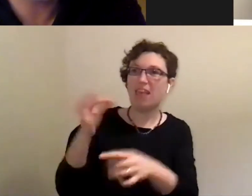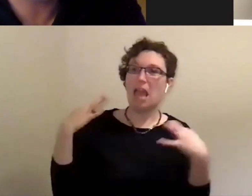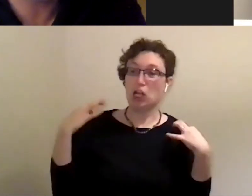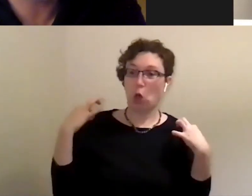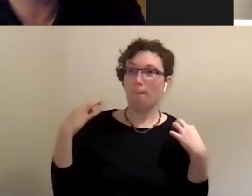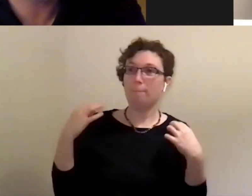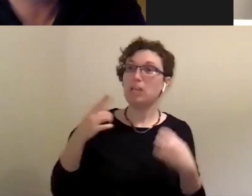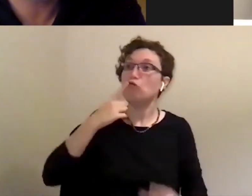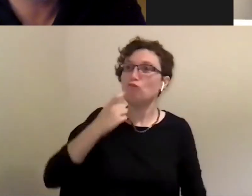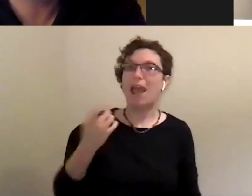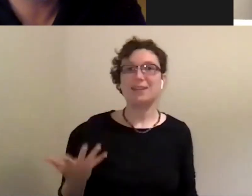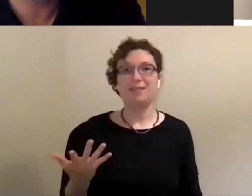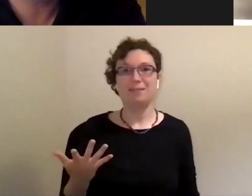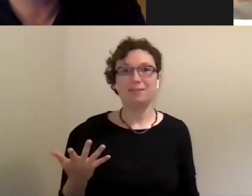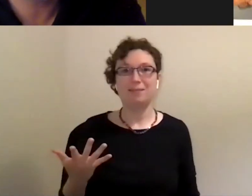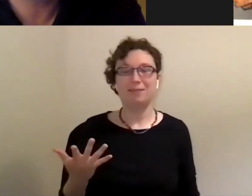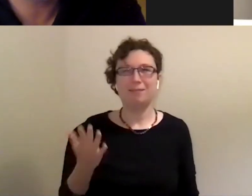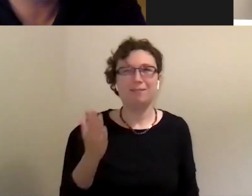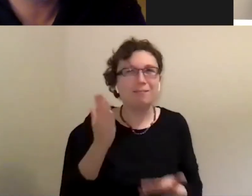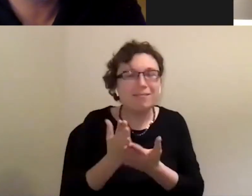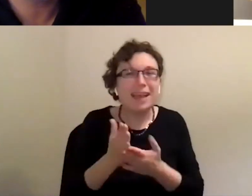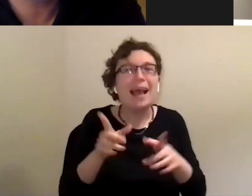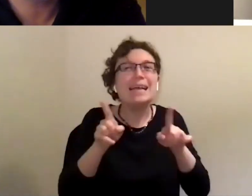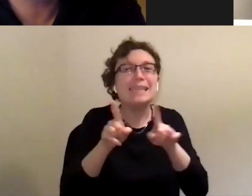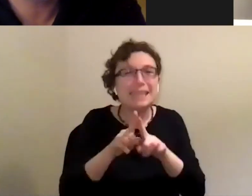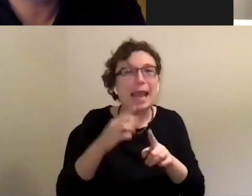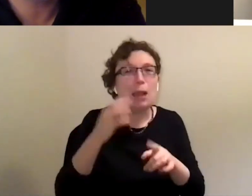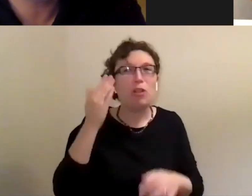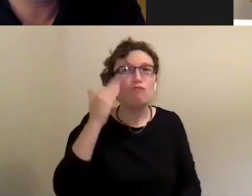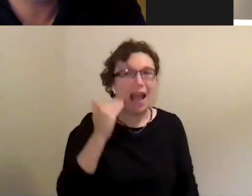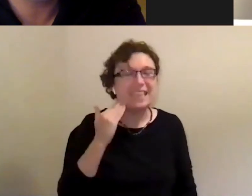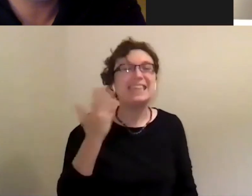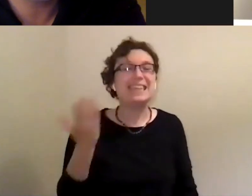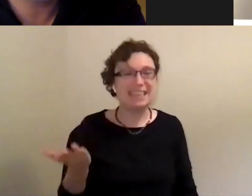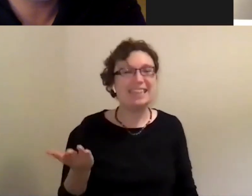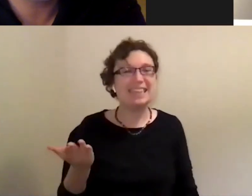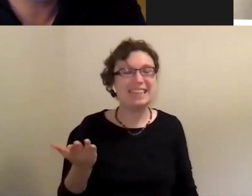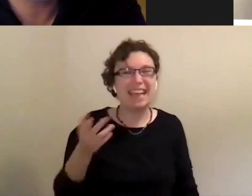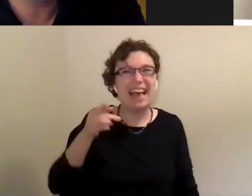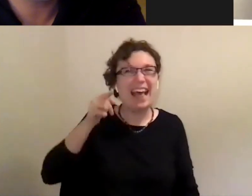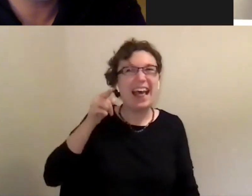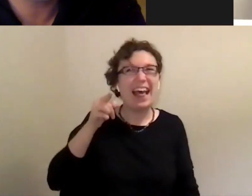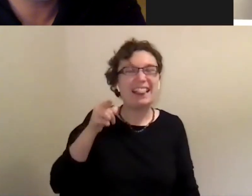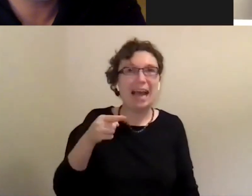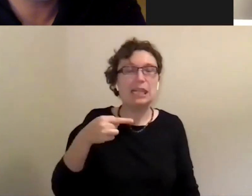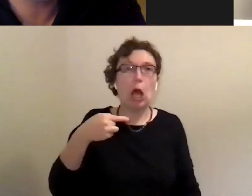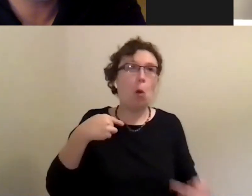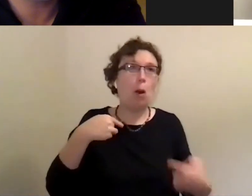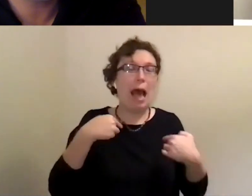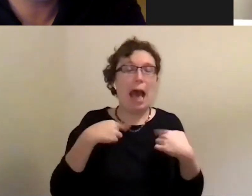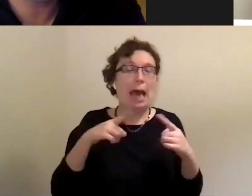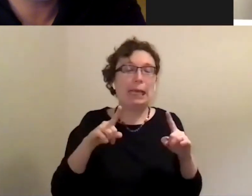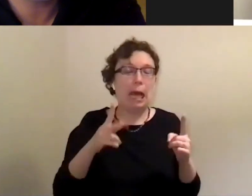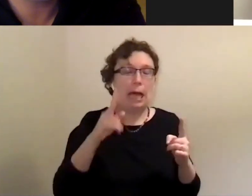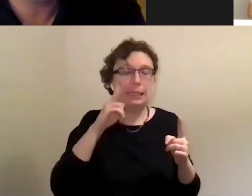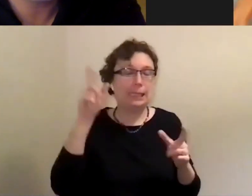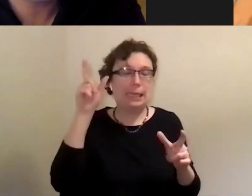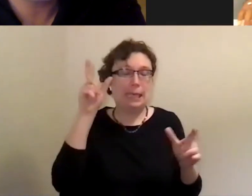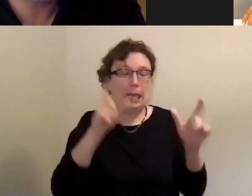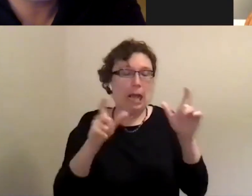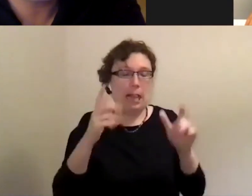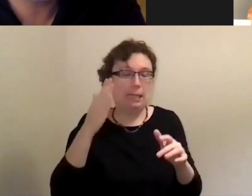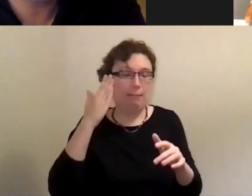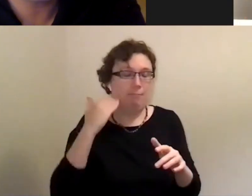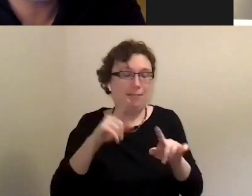That is just going too deep into the wrong issue. So people that say that, I would really say just own that you do, but